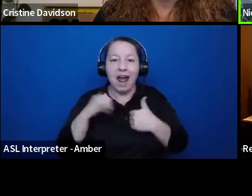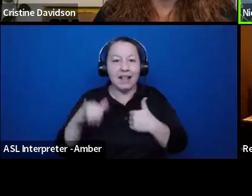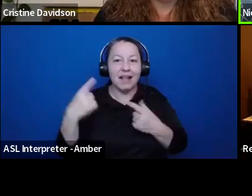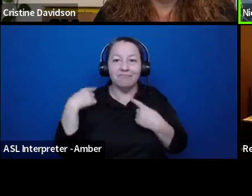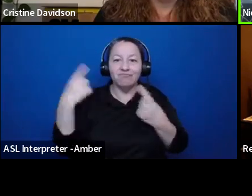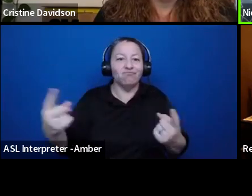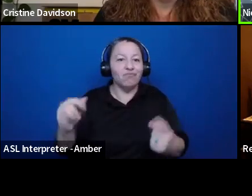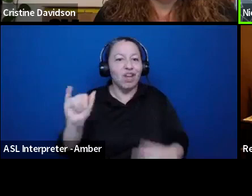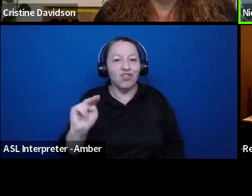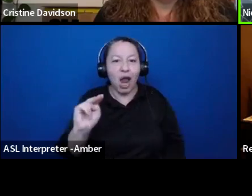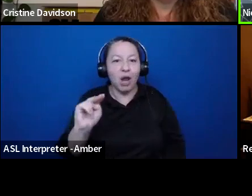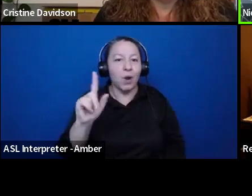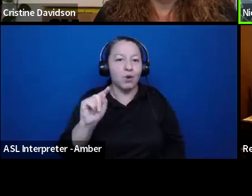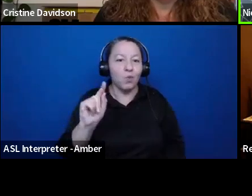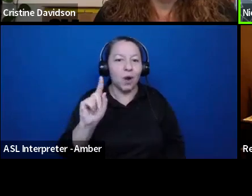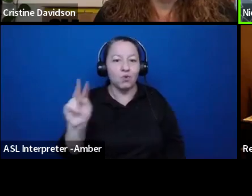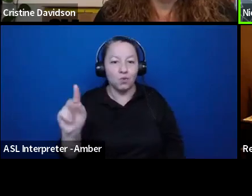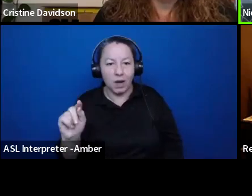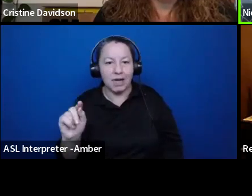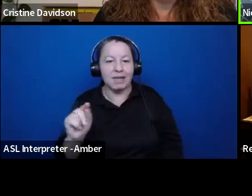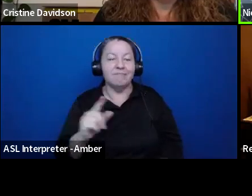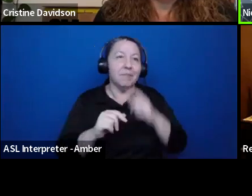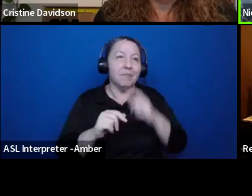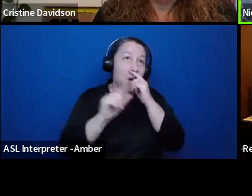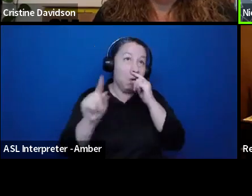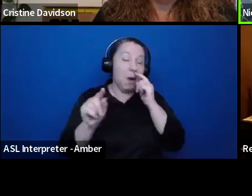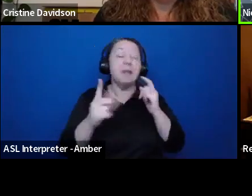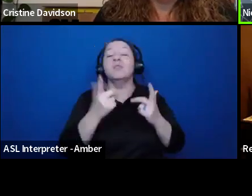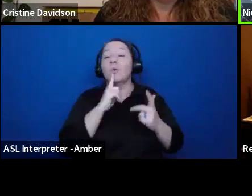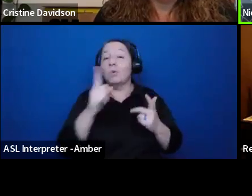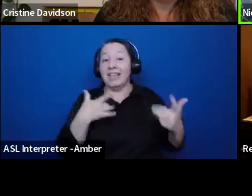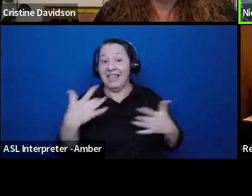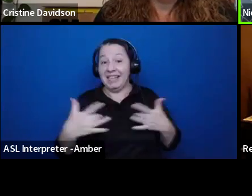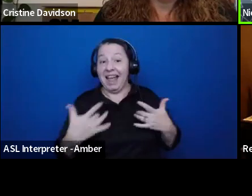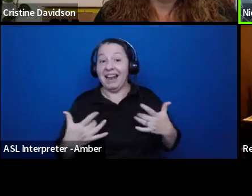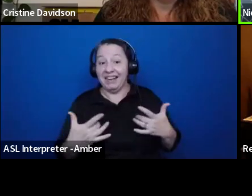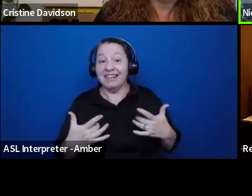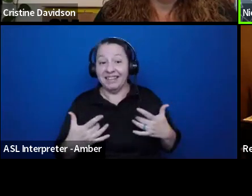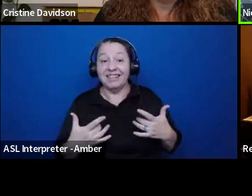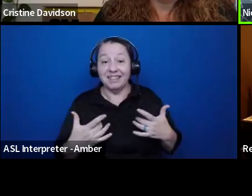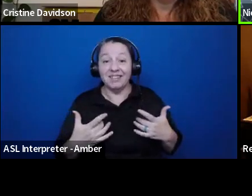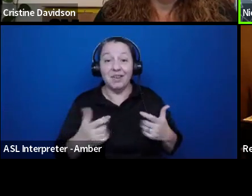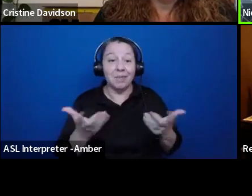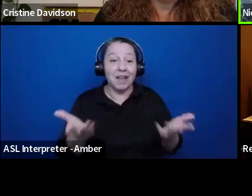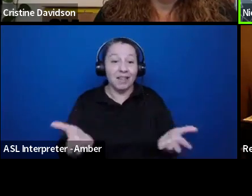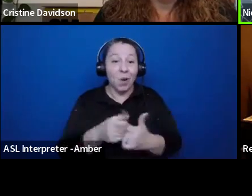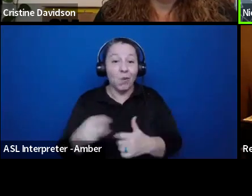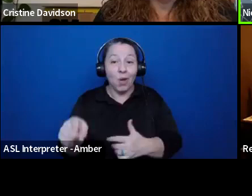2020. So we are so excited to be with you all again in a couple short